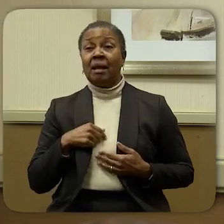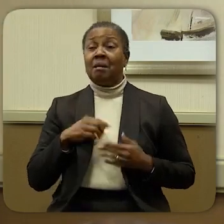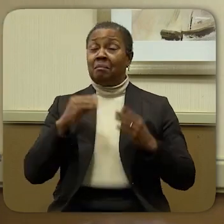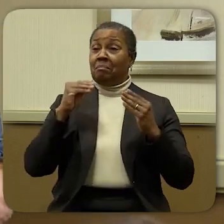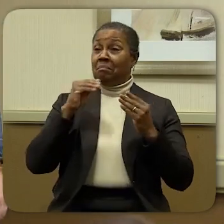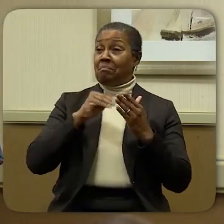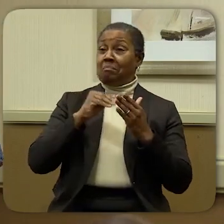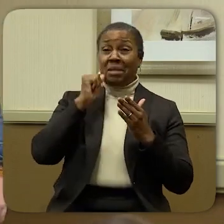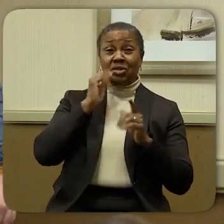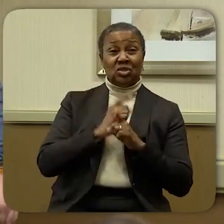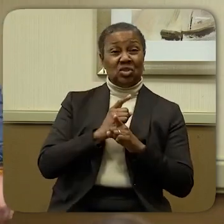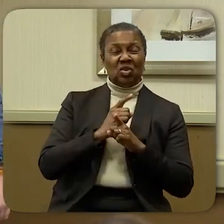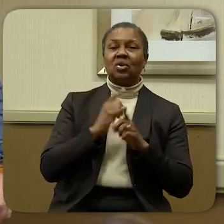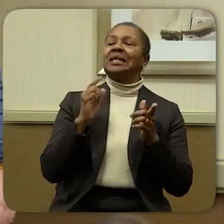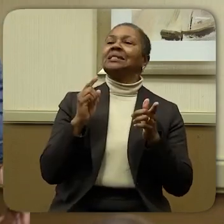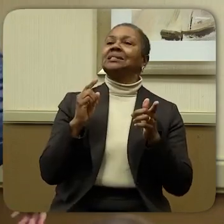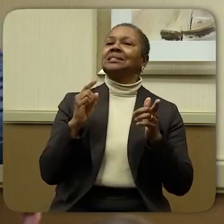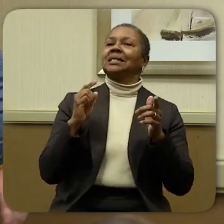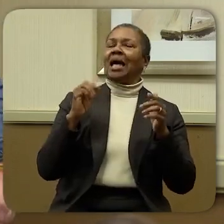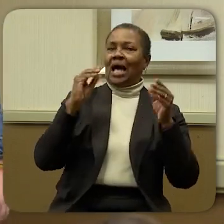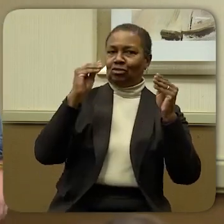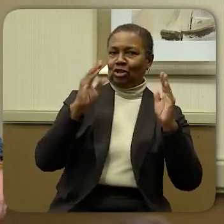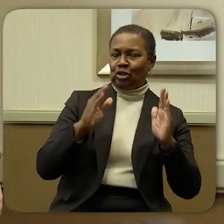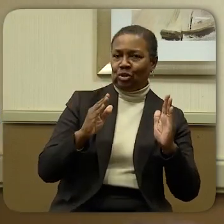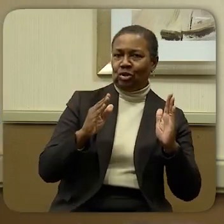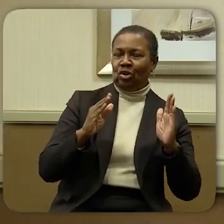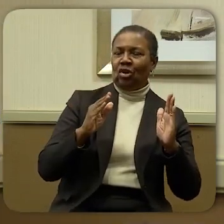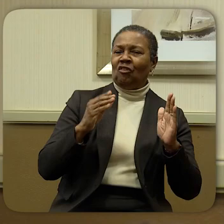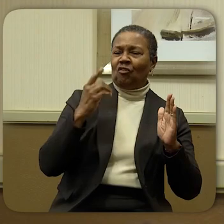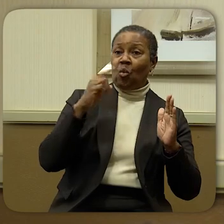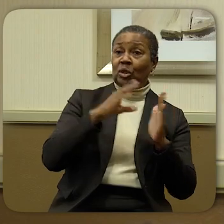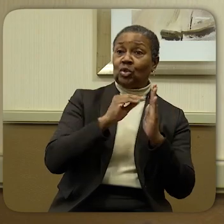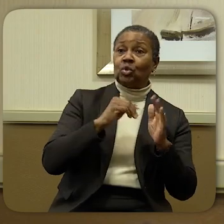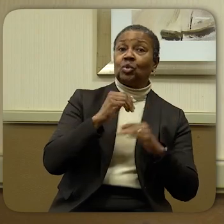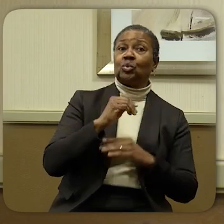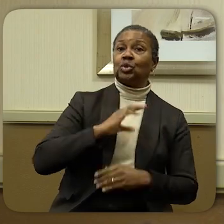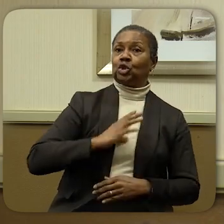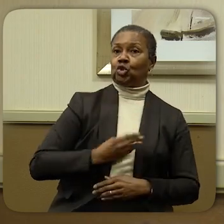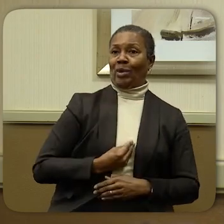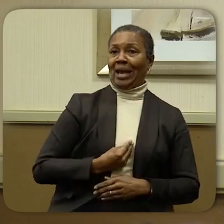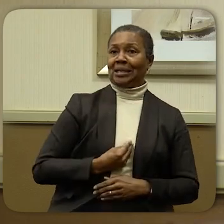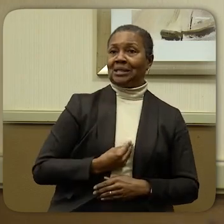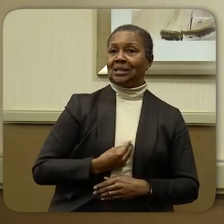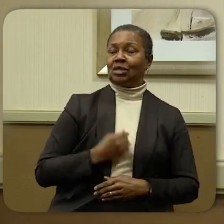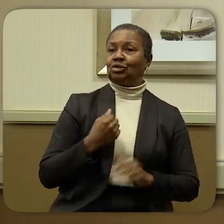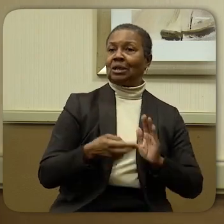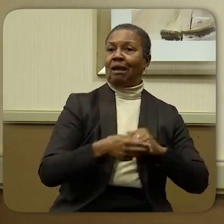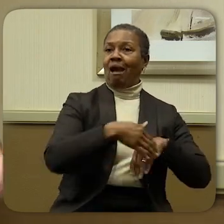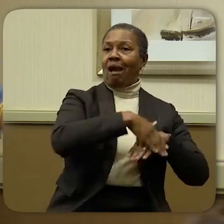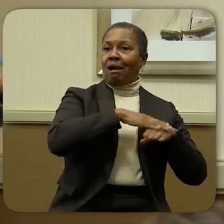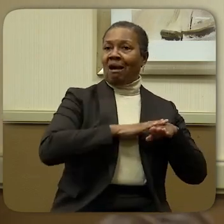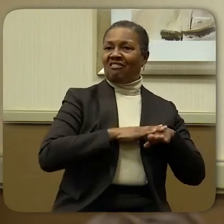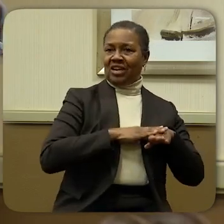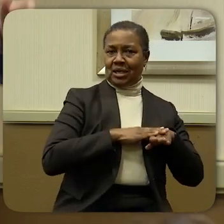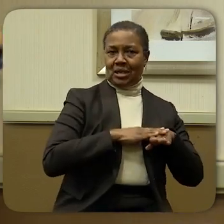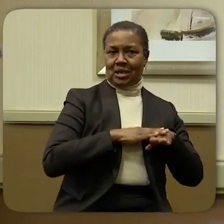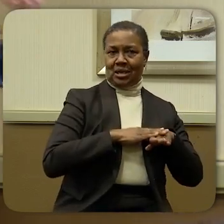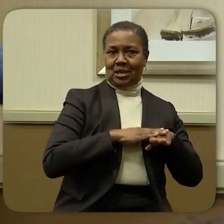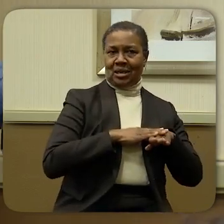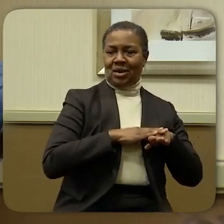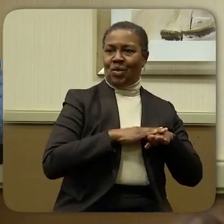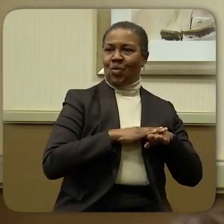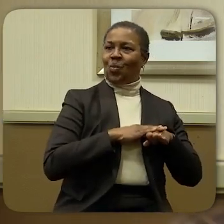like puts a Post-it note she had a student who's trans, just put a Post-it note over it so he didn't have to stare at that name the whole time. Like